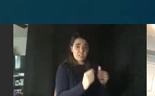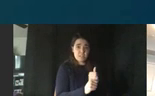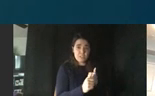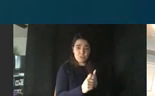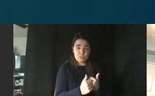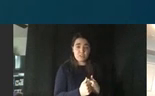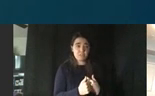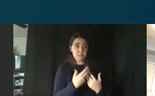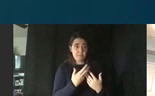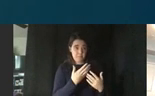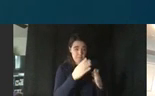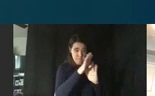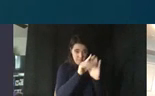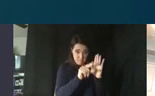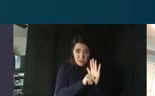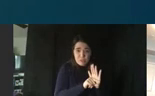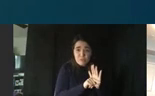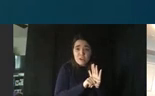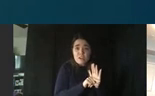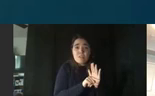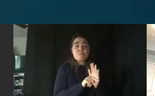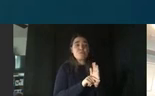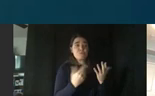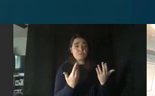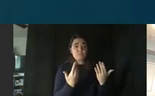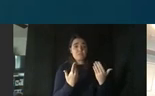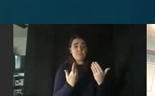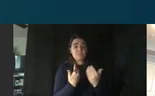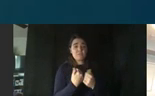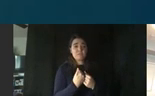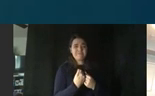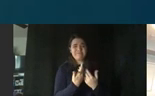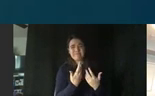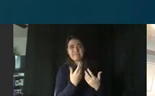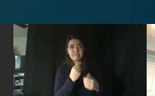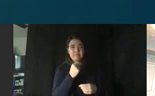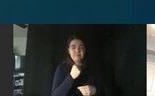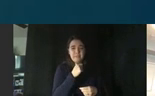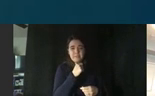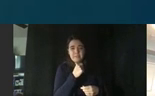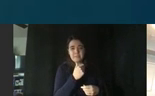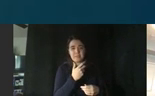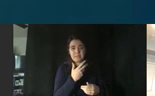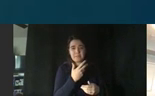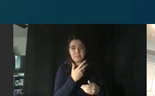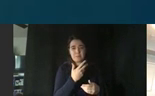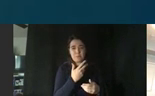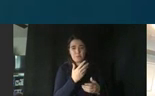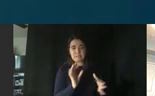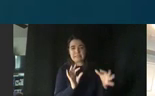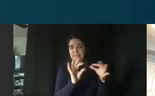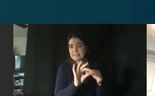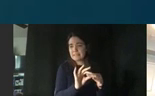because of our backgrounds. And it hasn't, it had more to do with journalism than it did